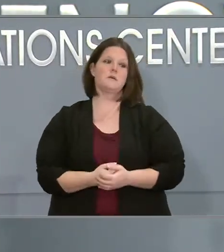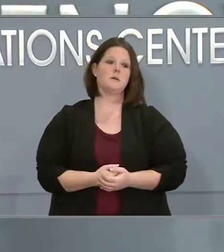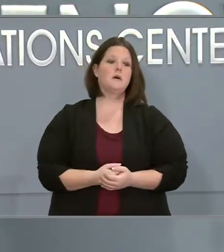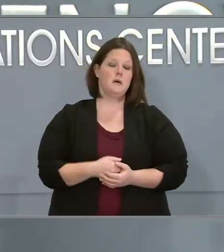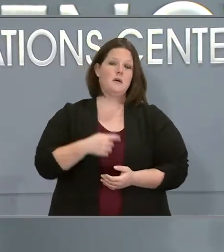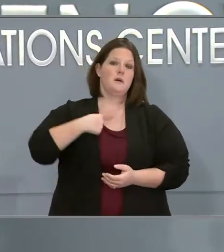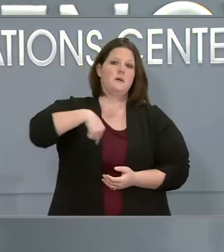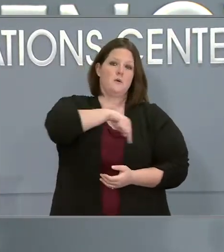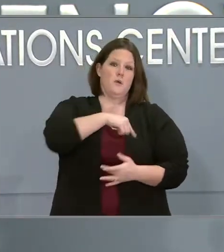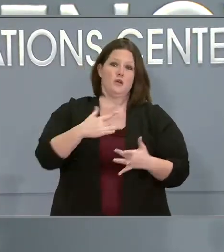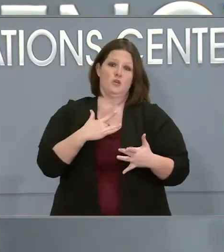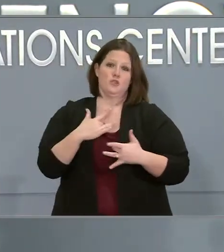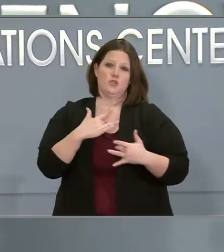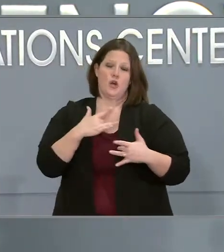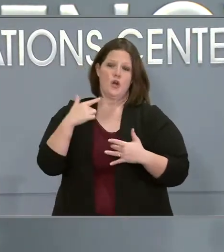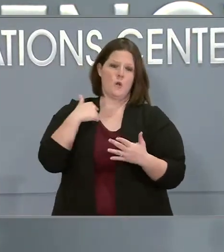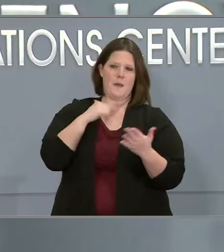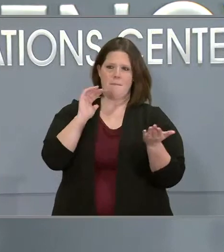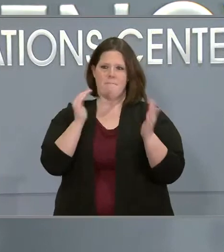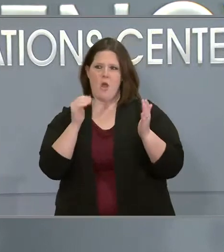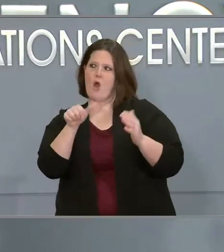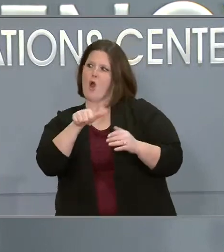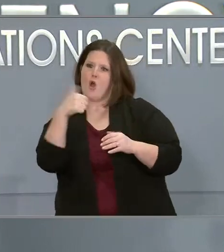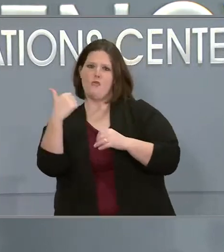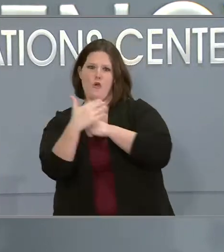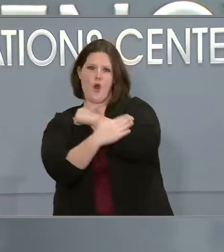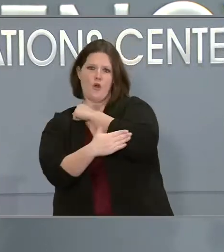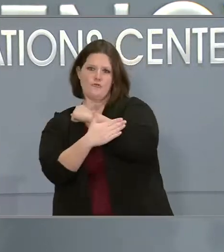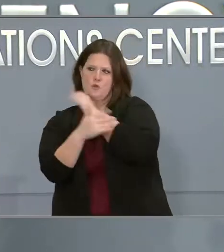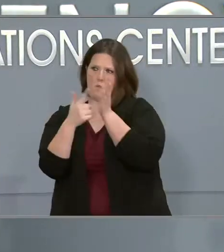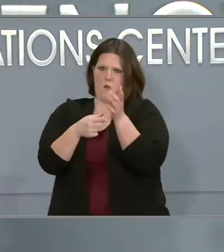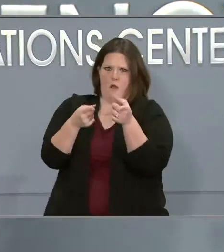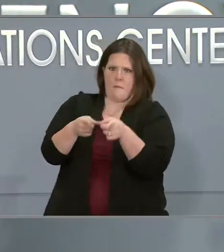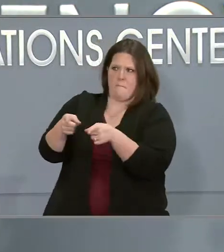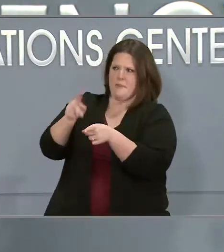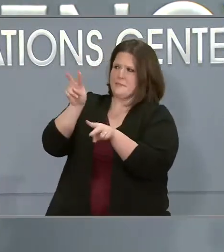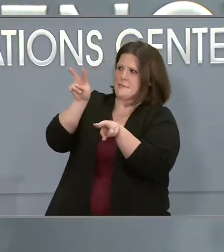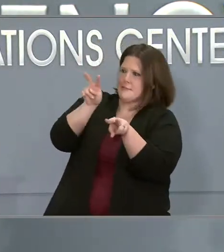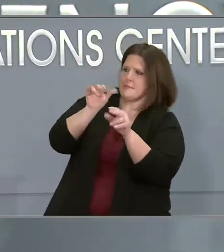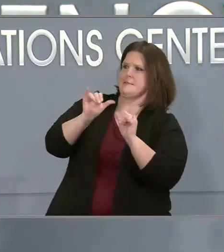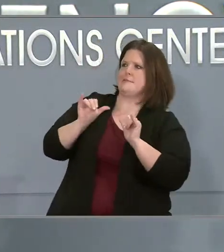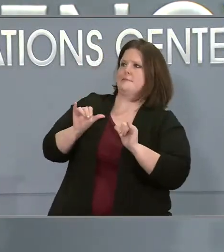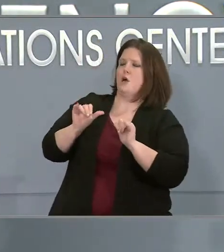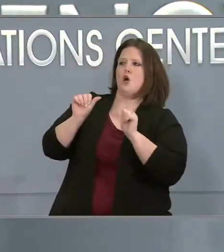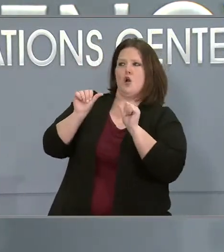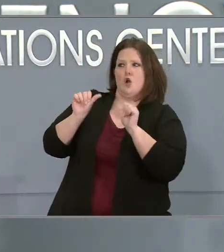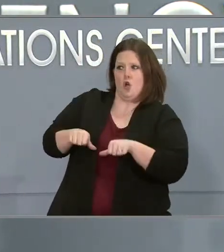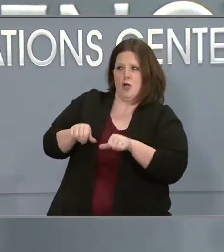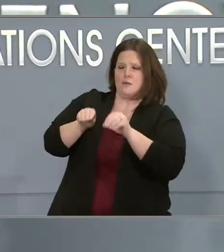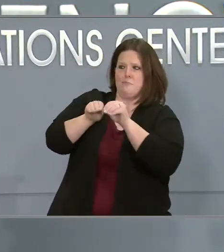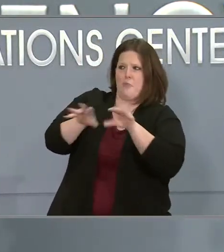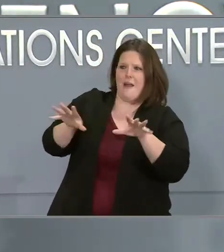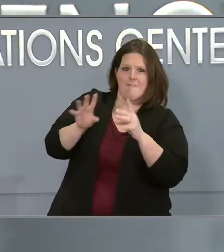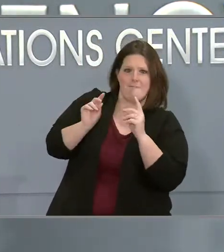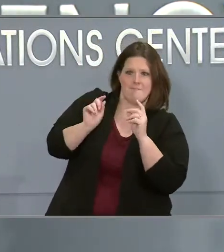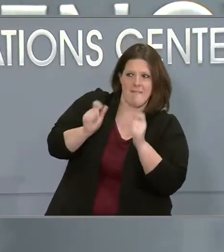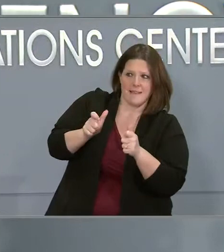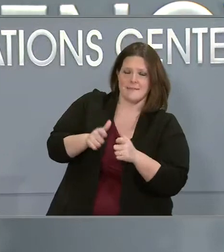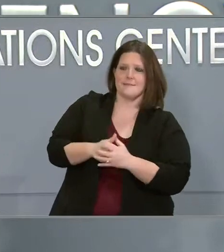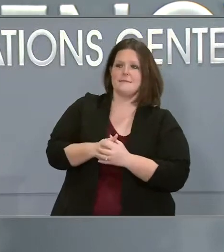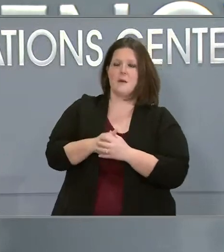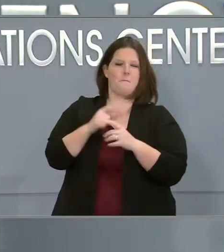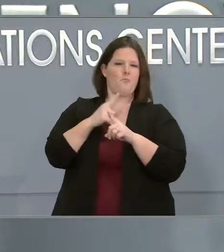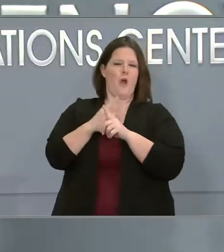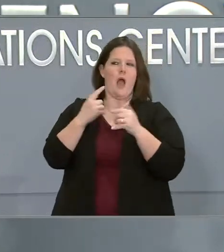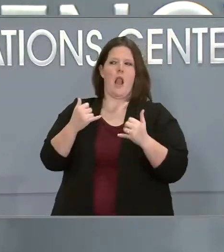looking at some of the early data from other countries, seeing that it potentially could be more contagious. It doesn't in early data